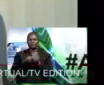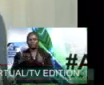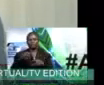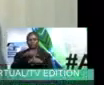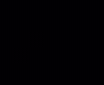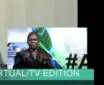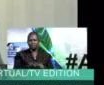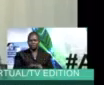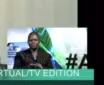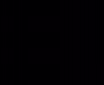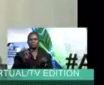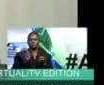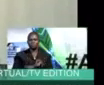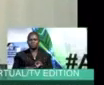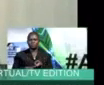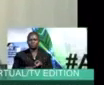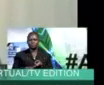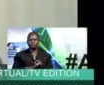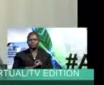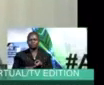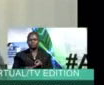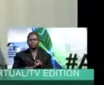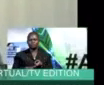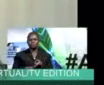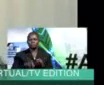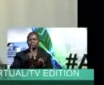determined to put everything in place to